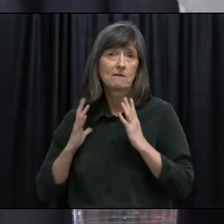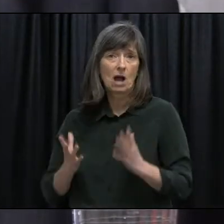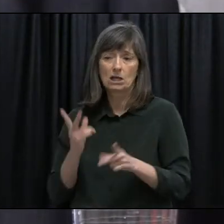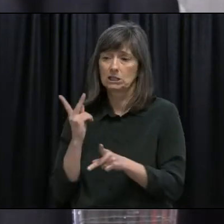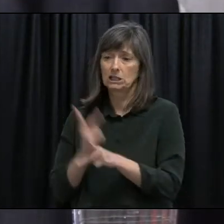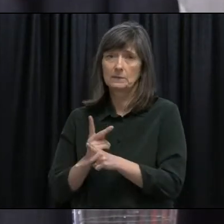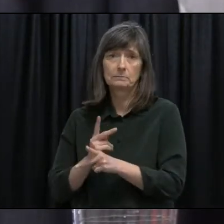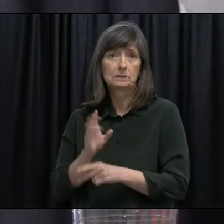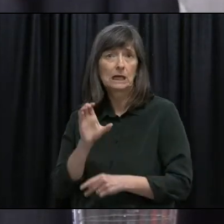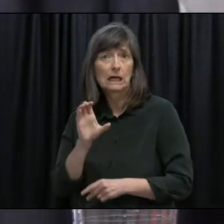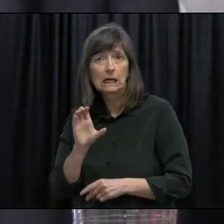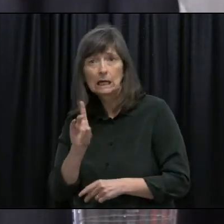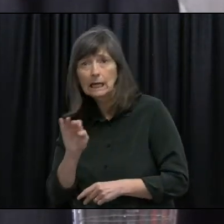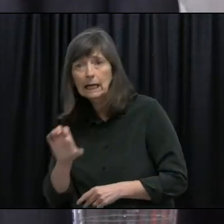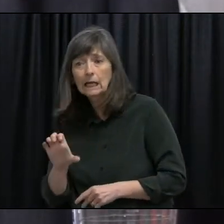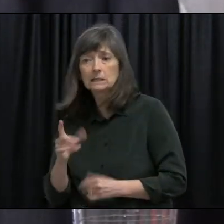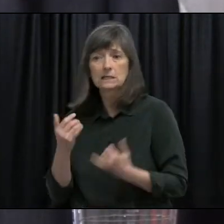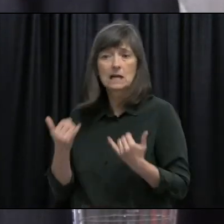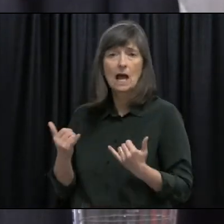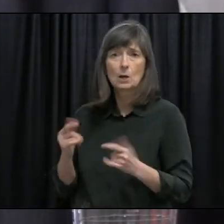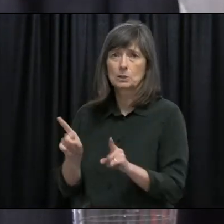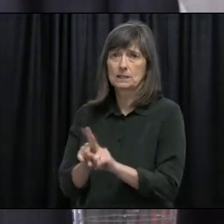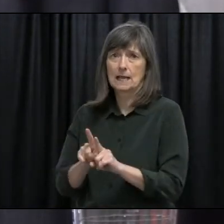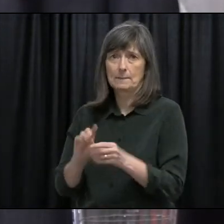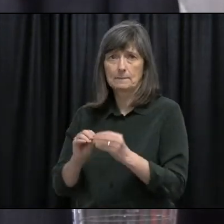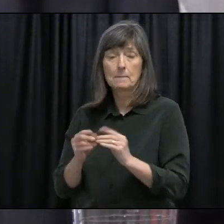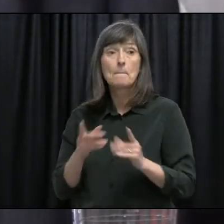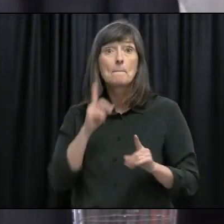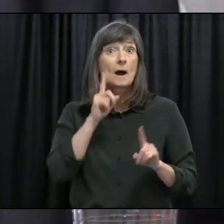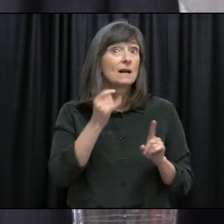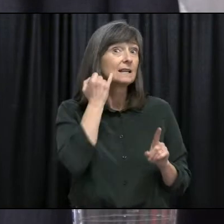What will happen is, as the number of doses increase,